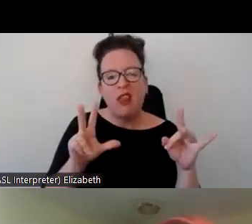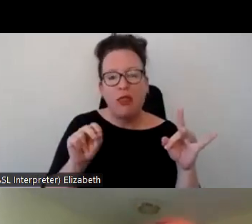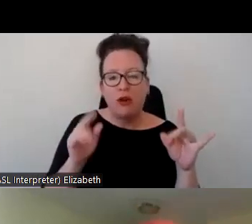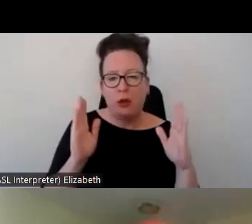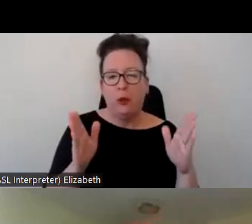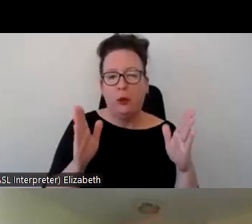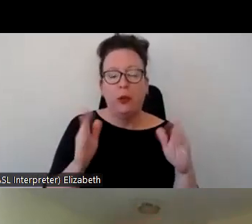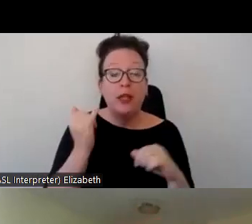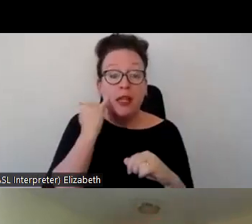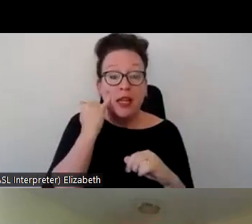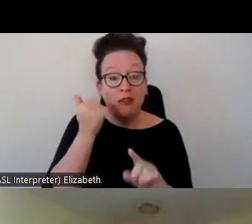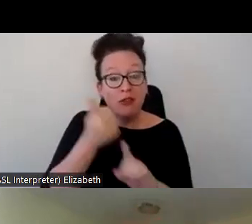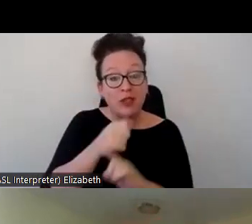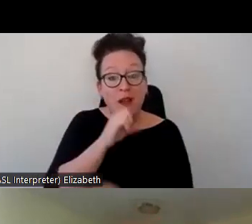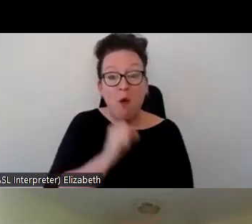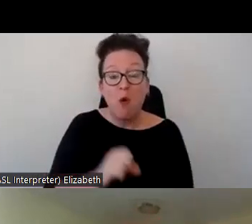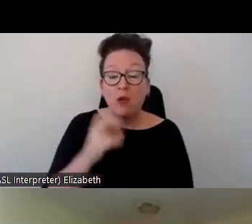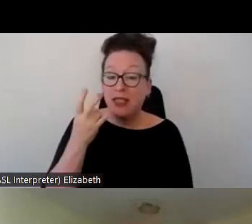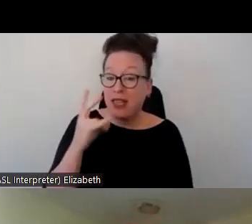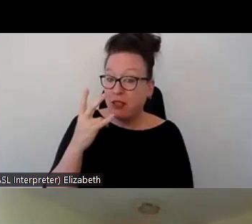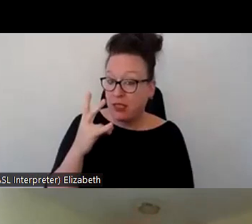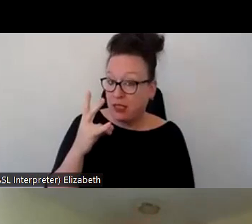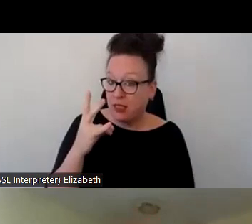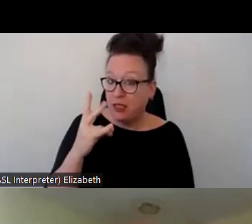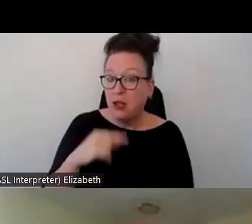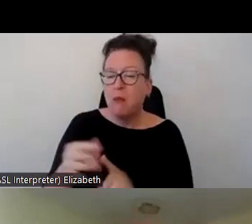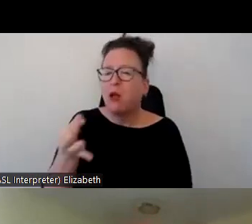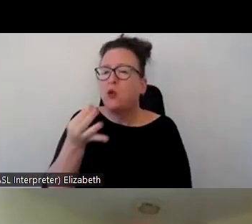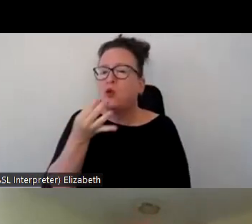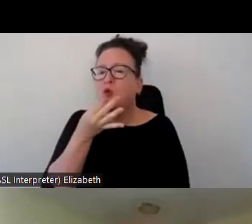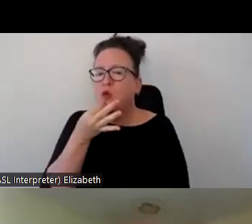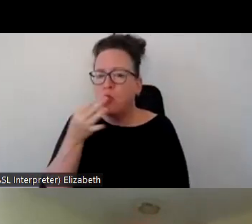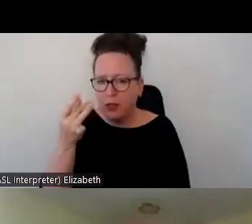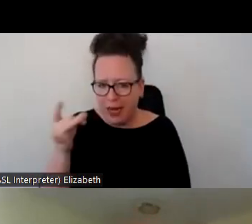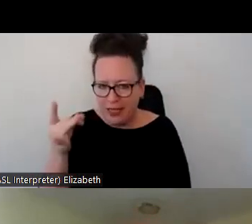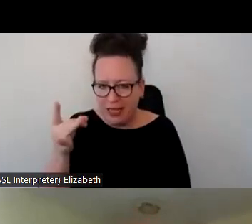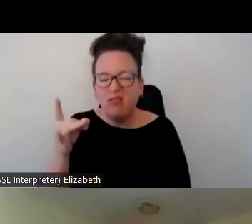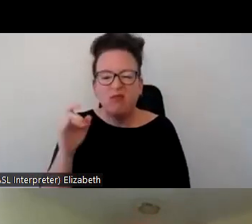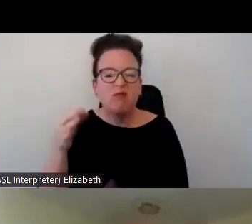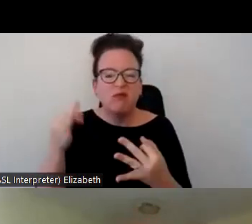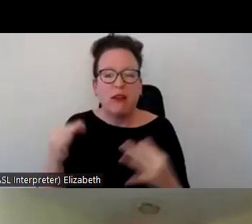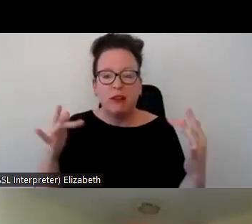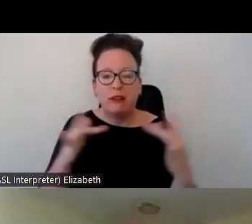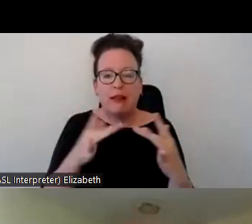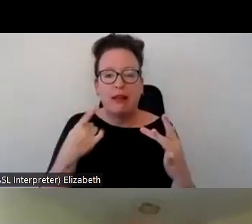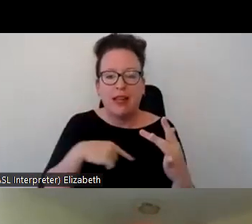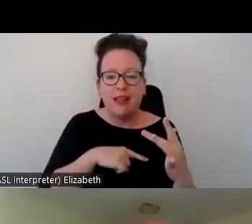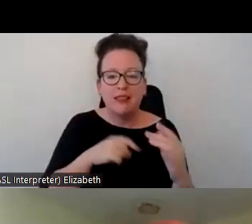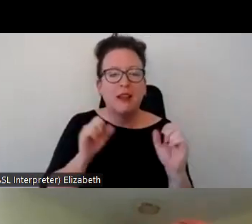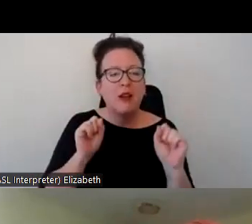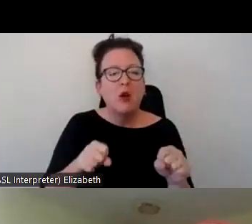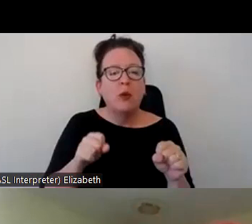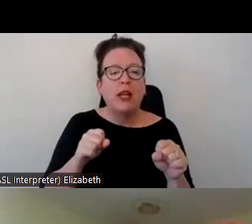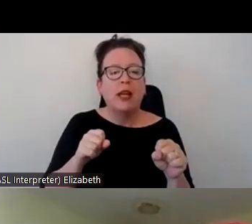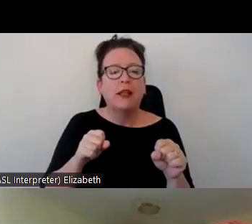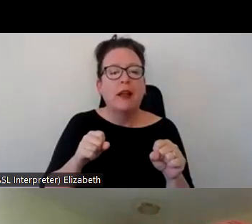And if you're 17, but you're going to be 18 soon, you should reach out to us because we can sort of put you